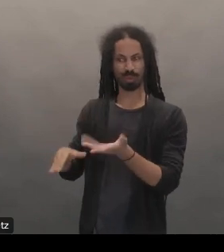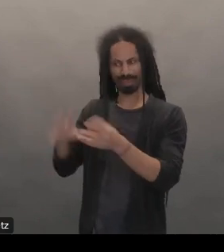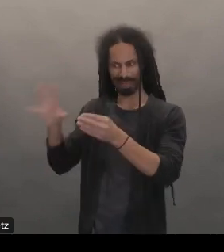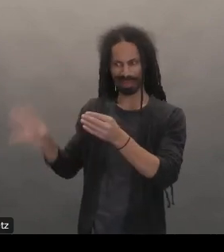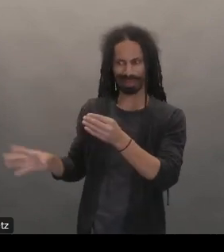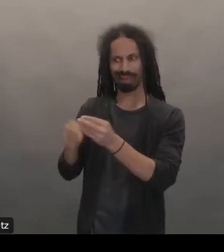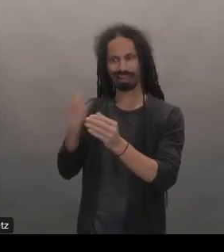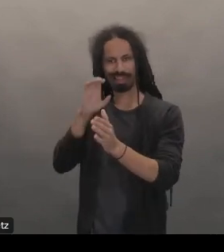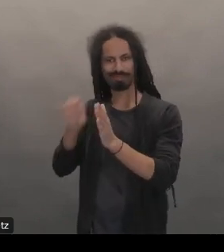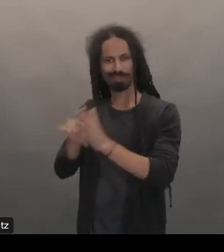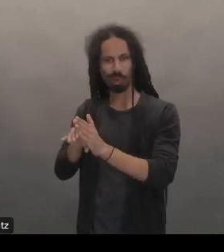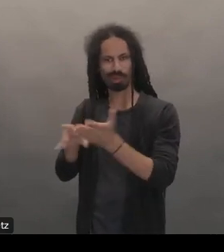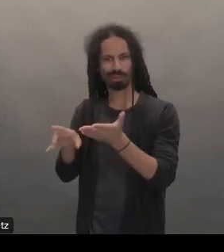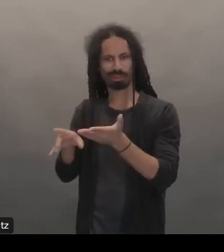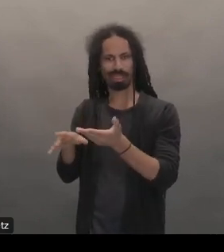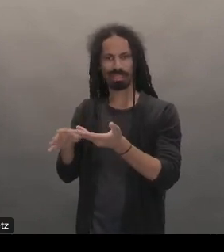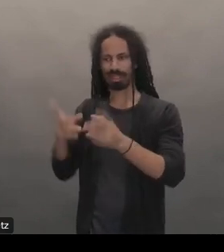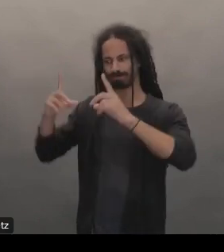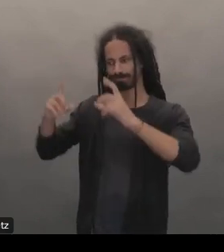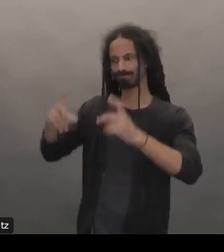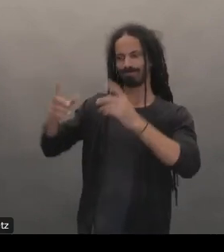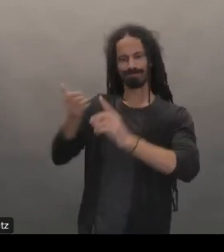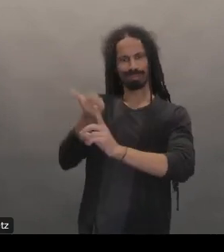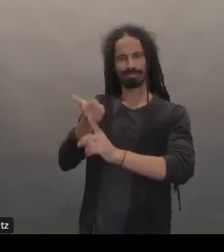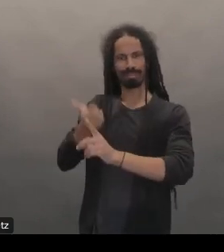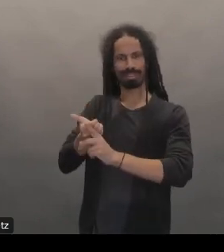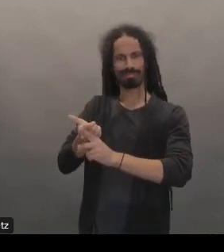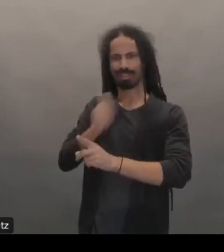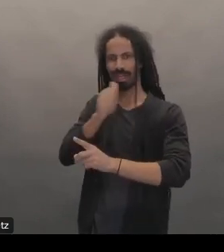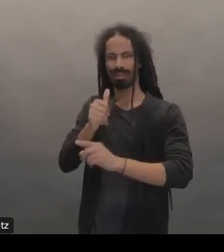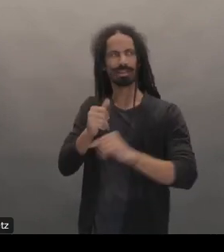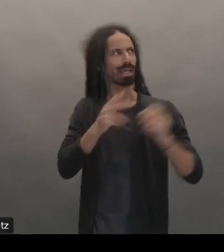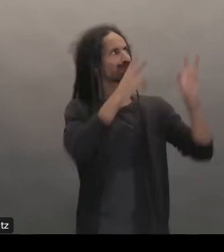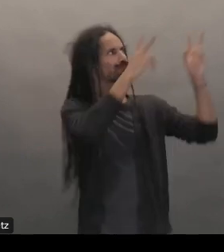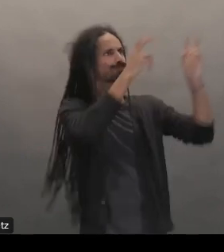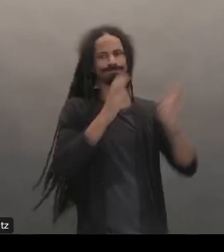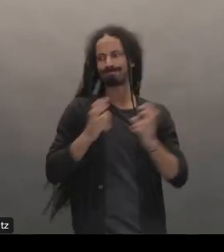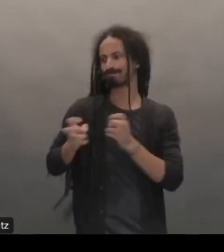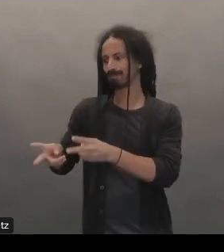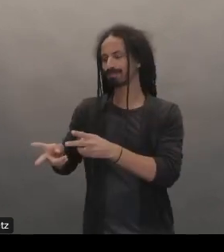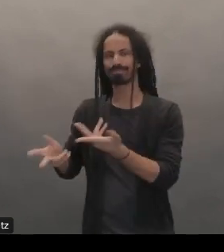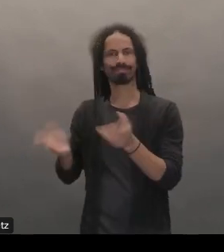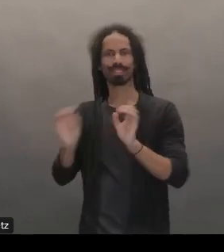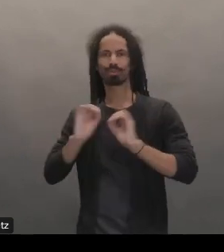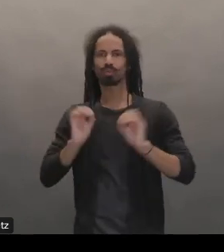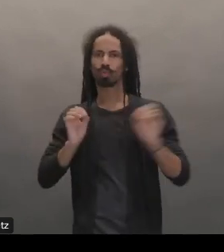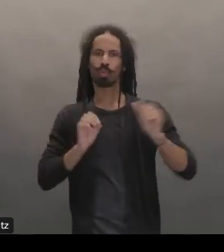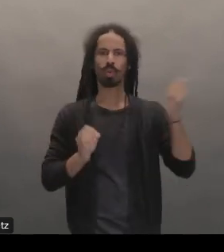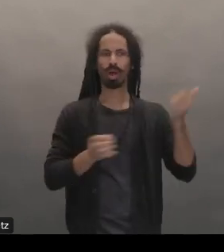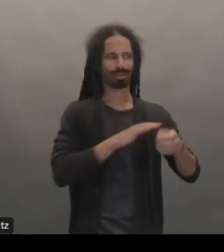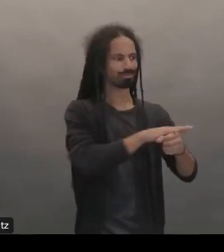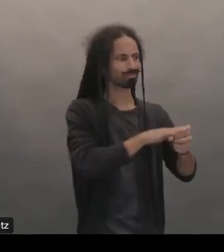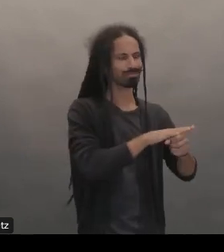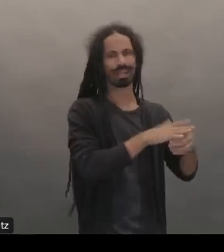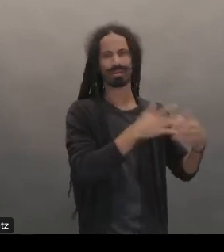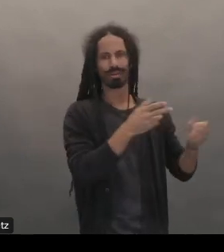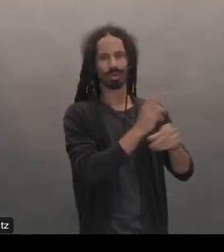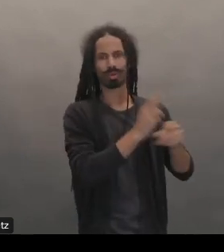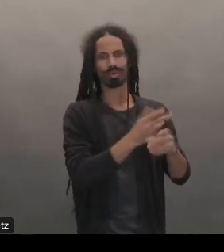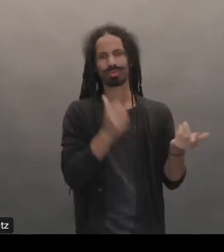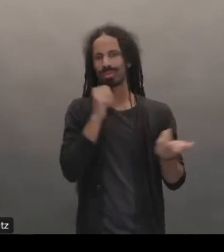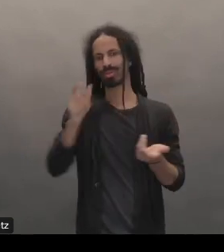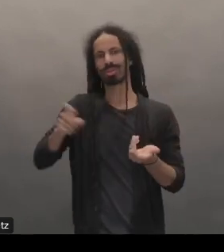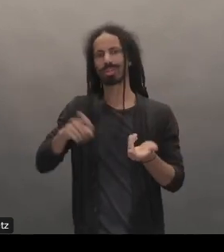cat into their essay for whatever reason, maybe that student took that photo, they have not used it from any other place, so they don't have to give